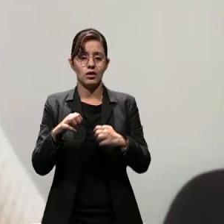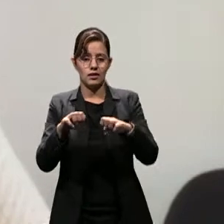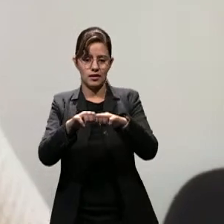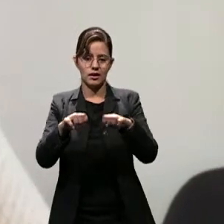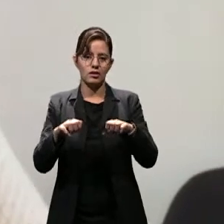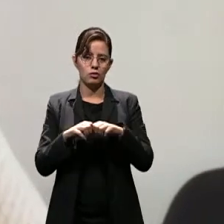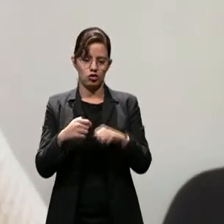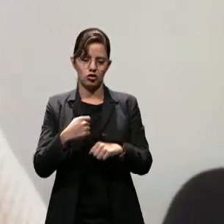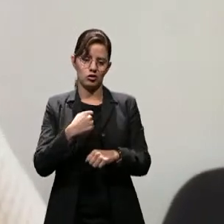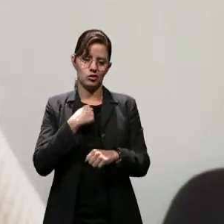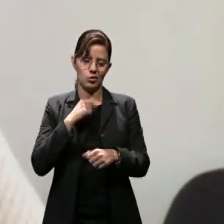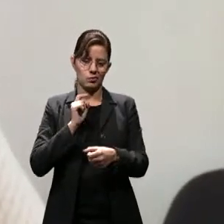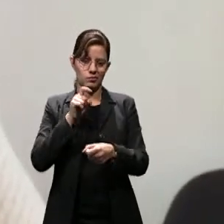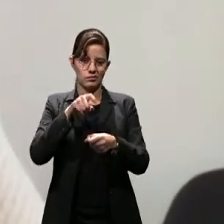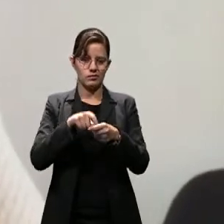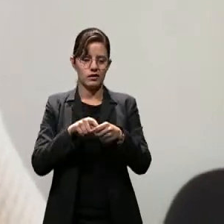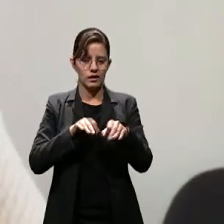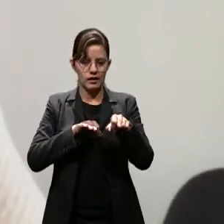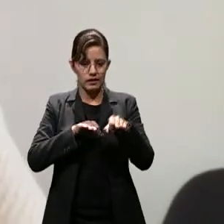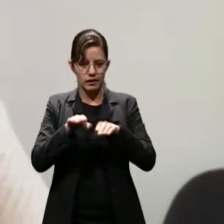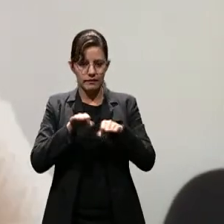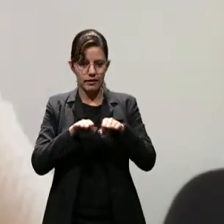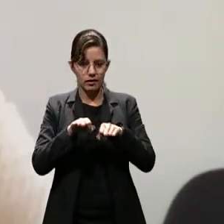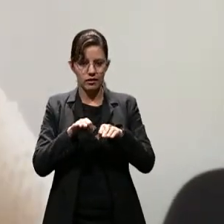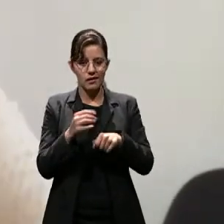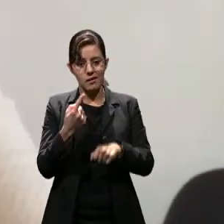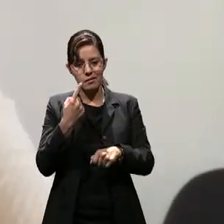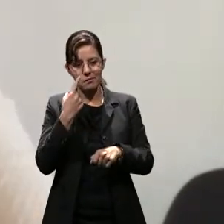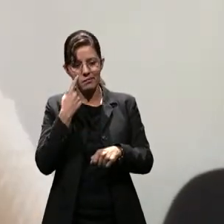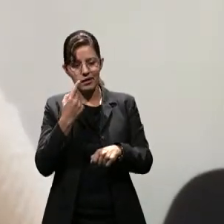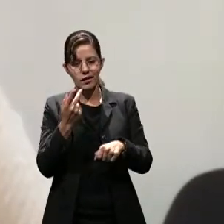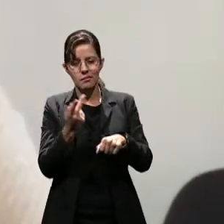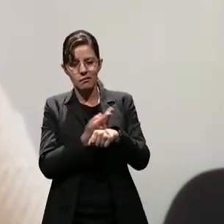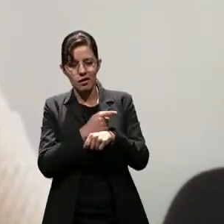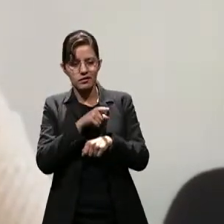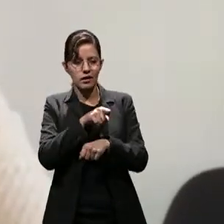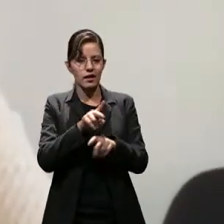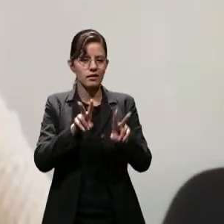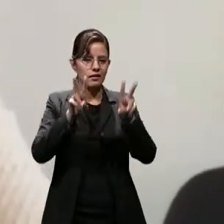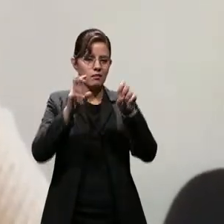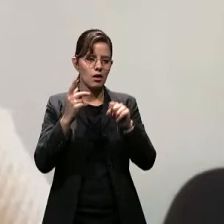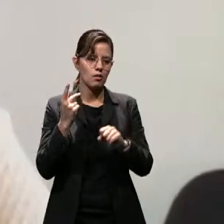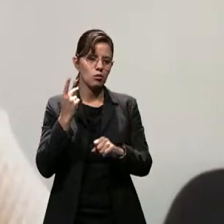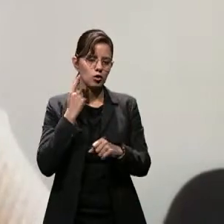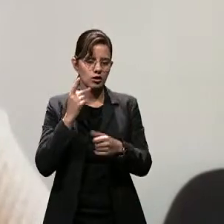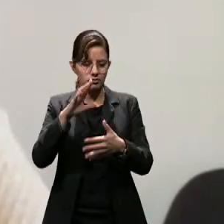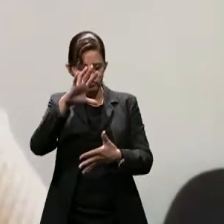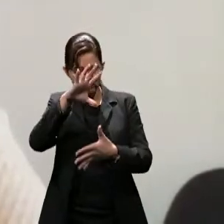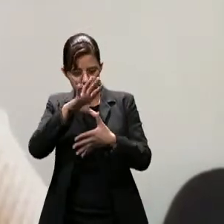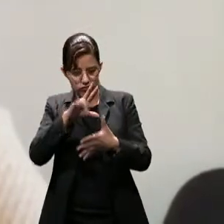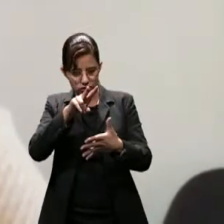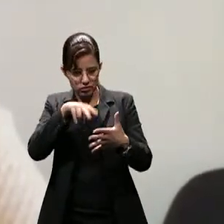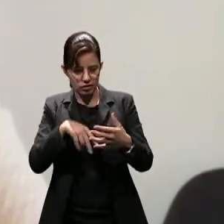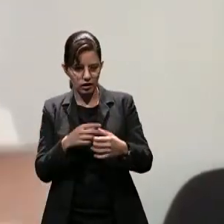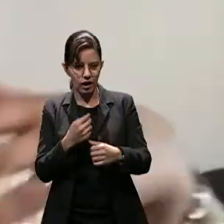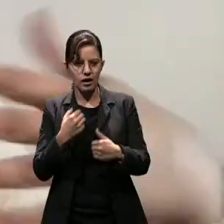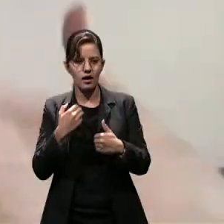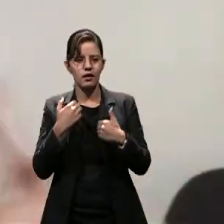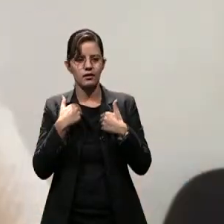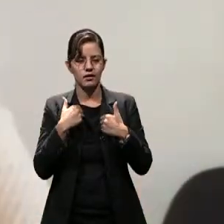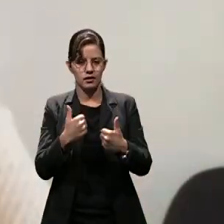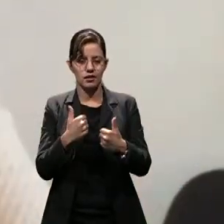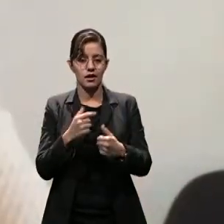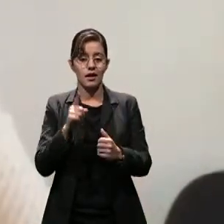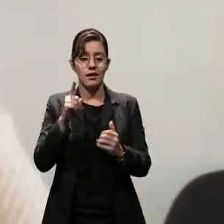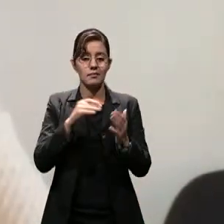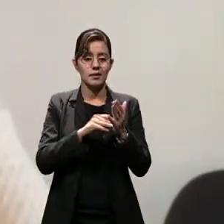this huge and wonderful team that we have conformed regarding the political electoral subject, we have